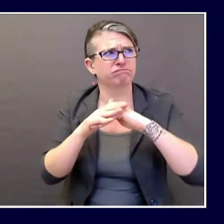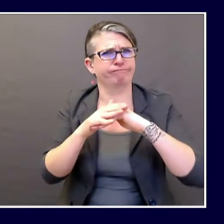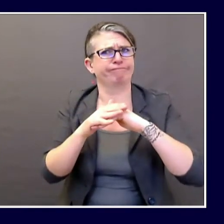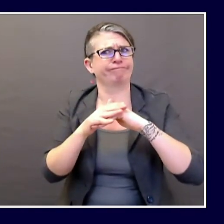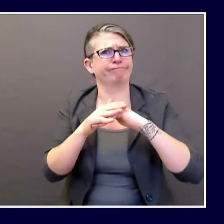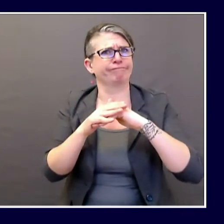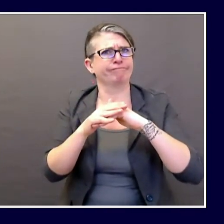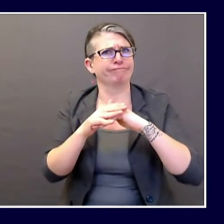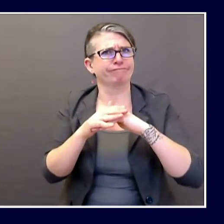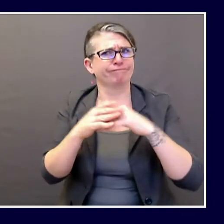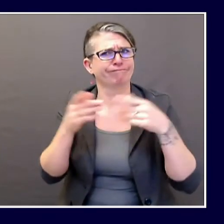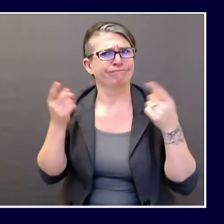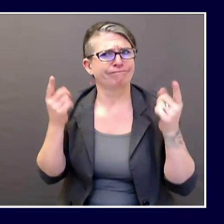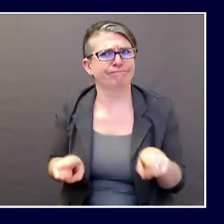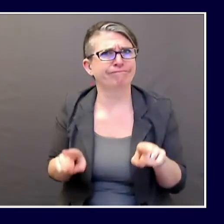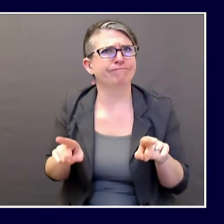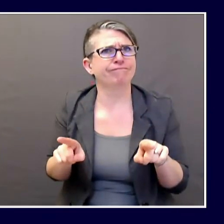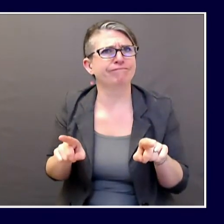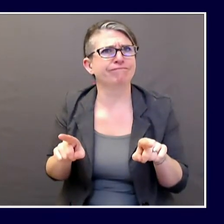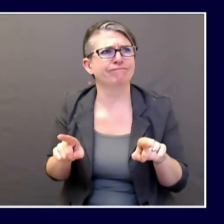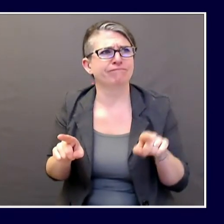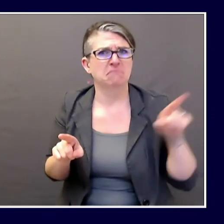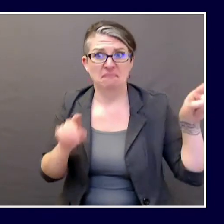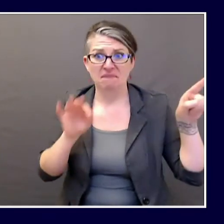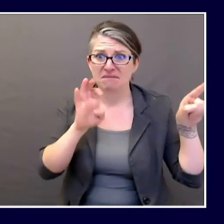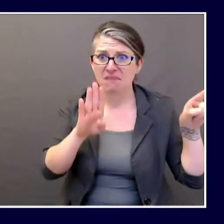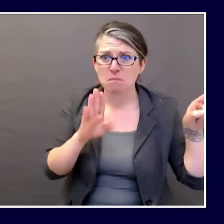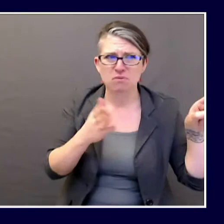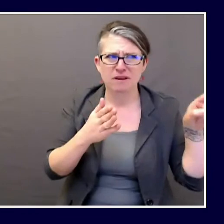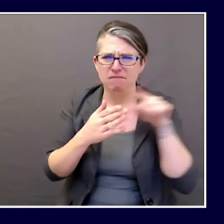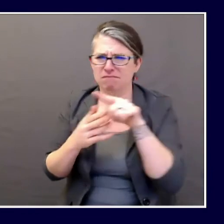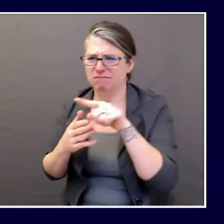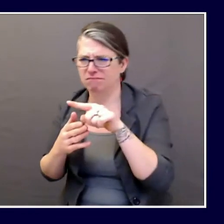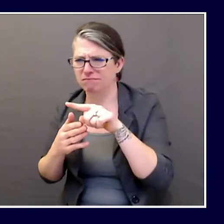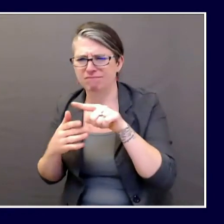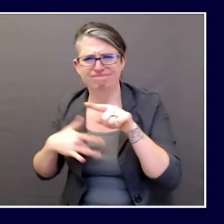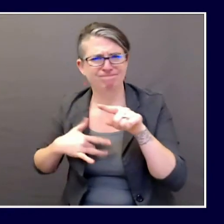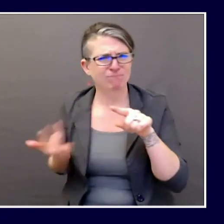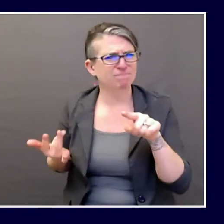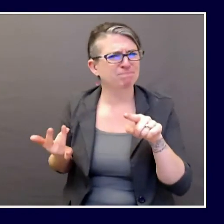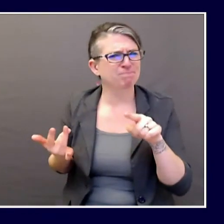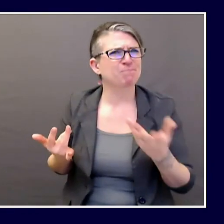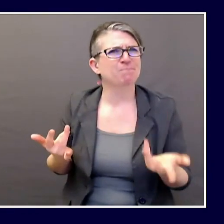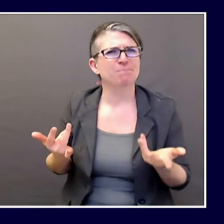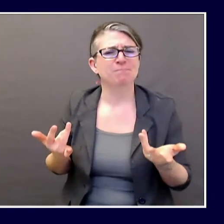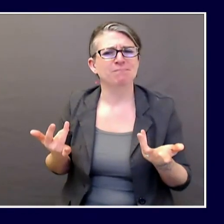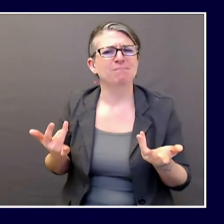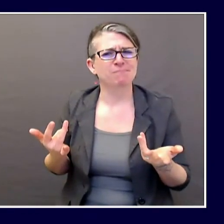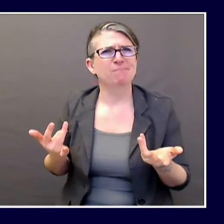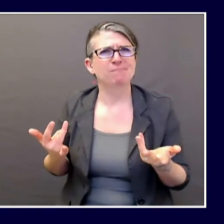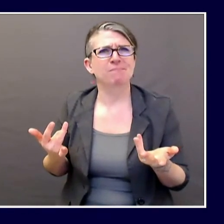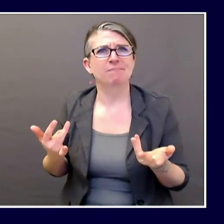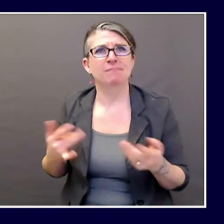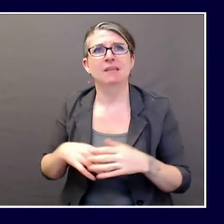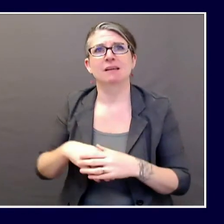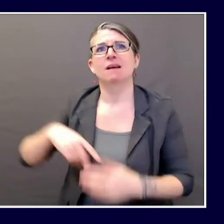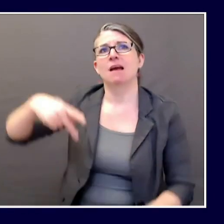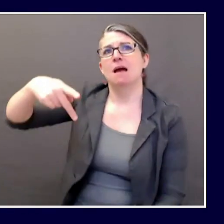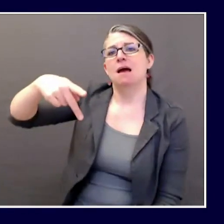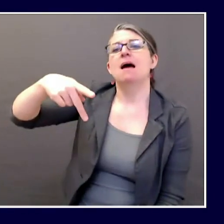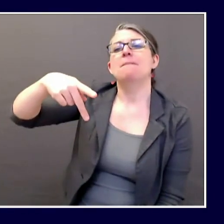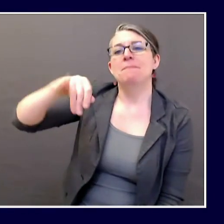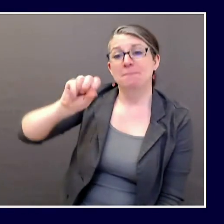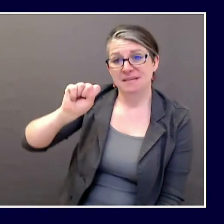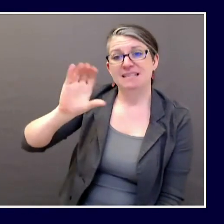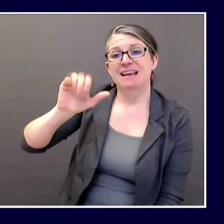to where we were this far into February. The average range of those cases in Piscataquis County is 43,